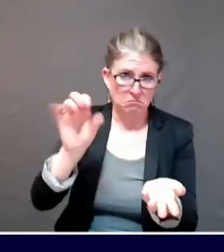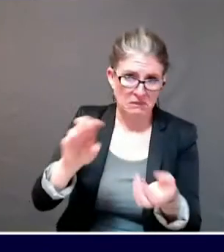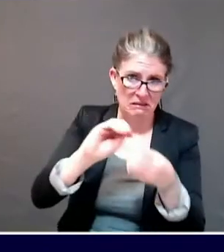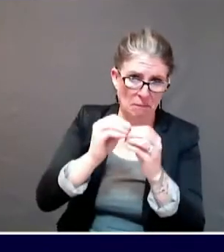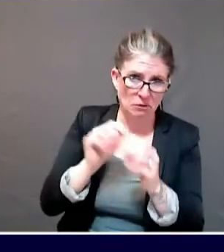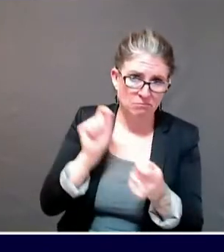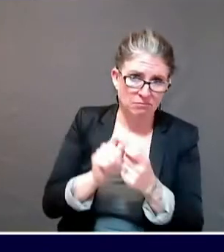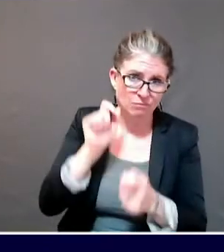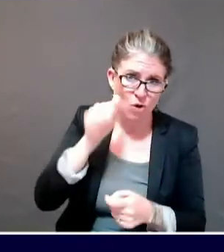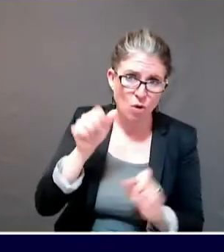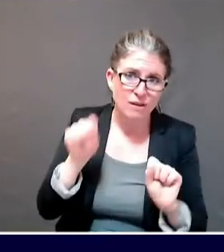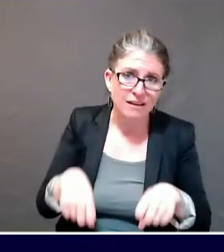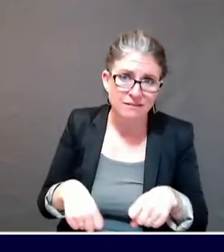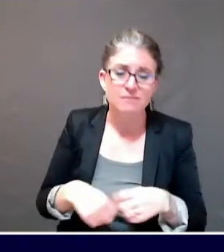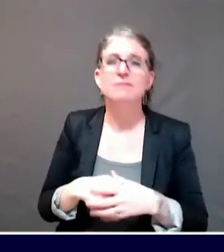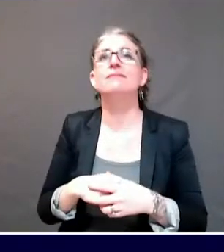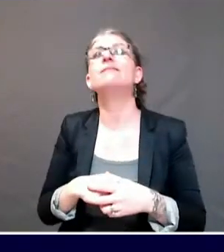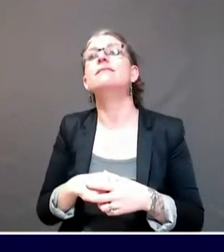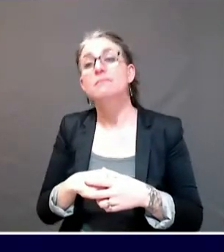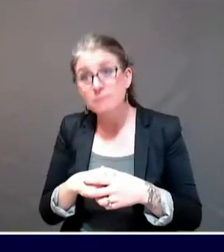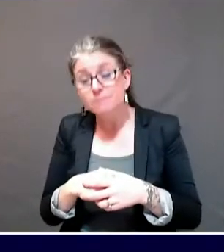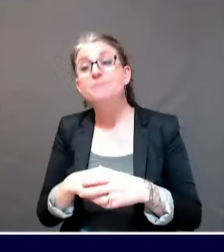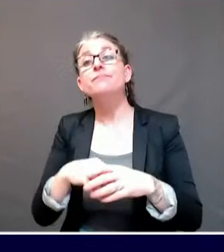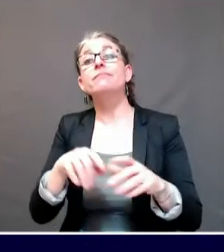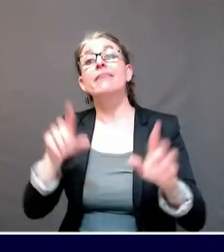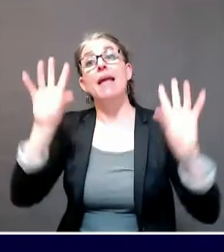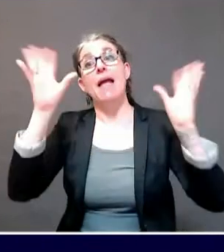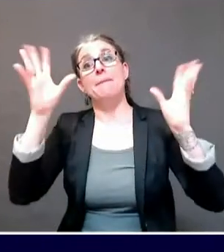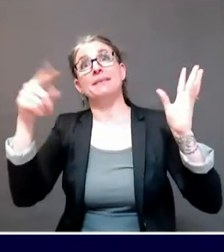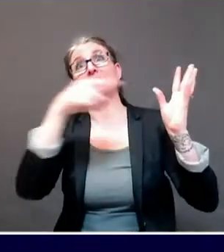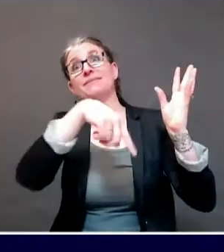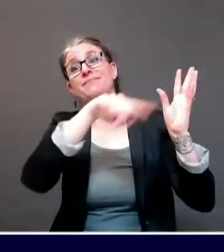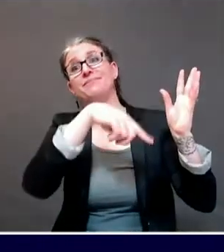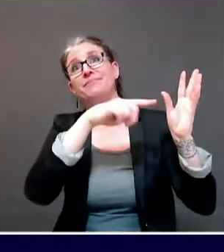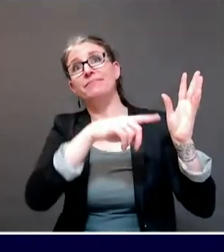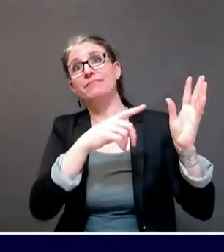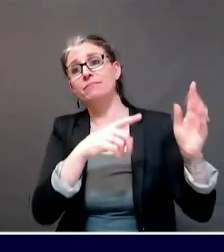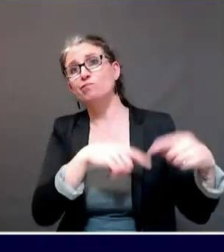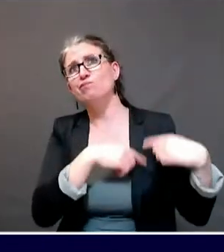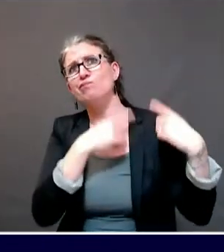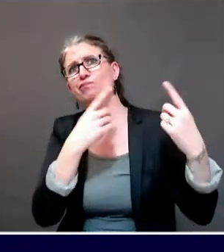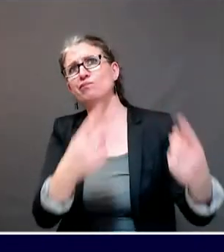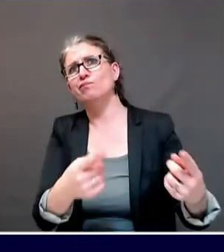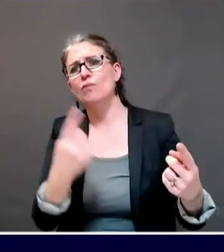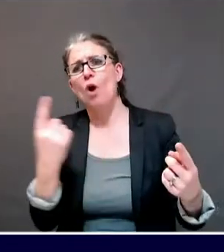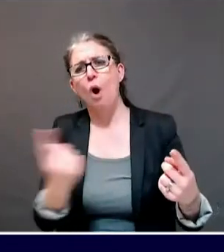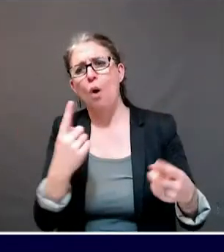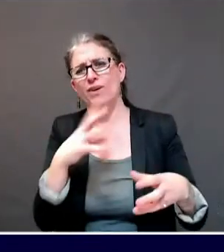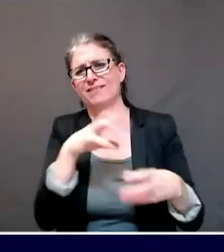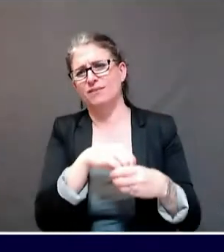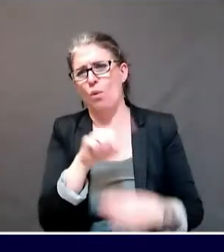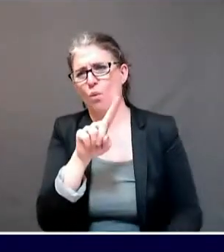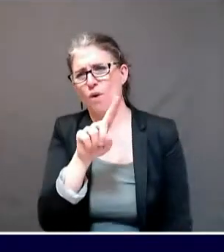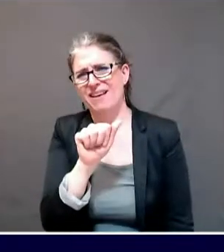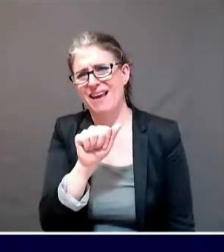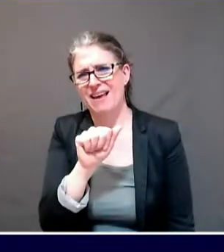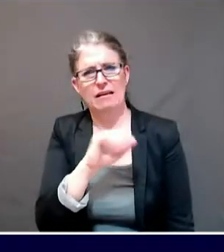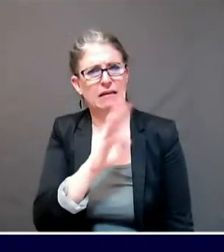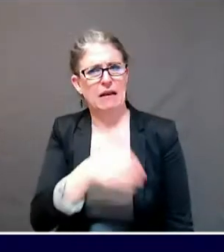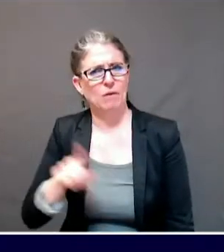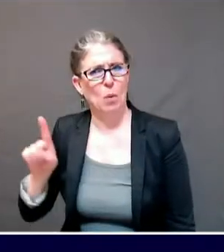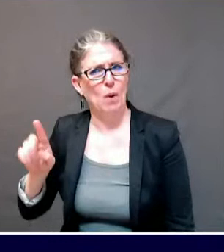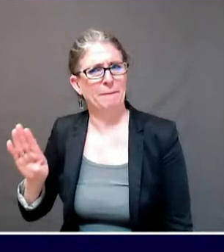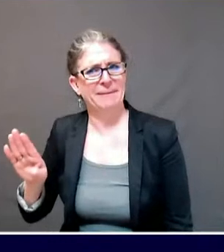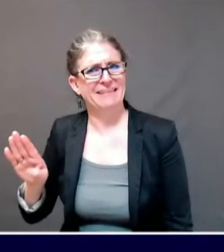of the nucleus of 1A. So that for very first group alongside emergency department staff,